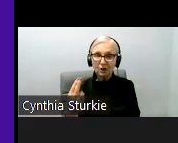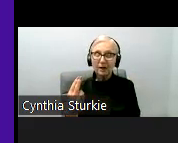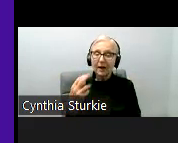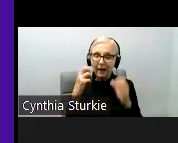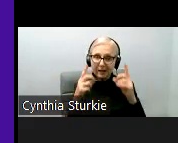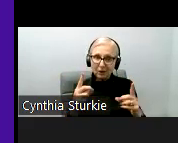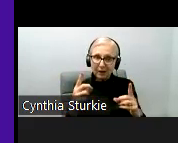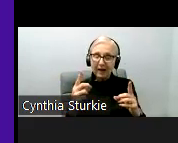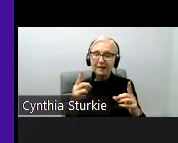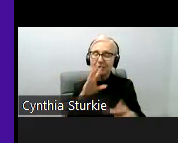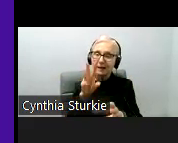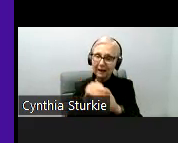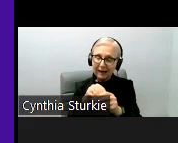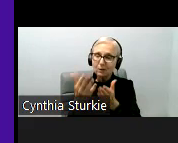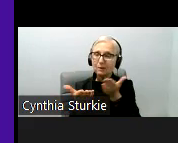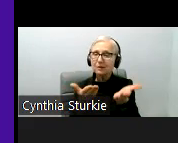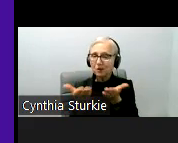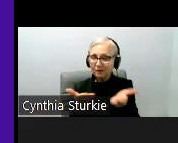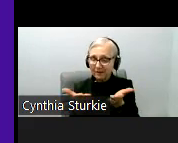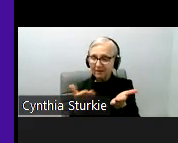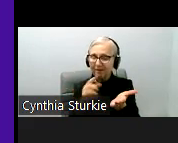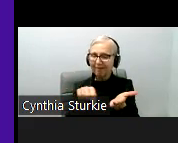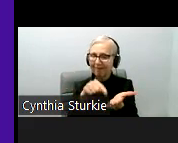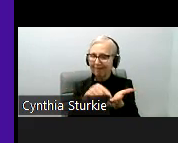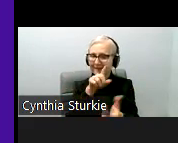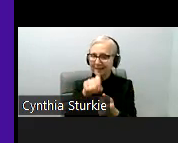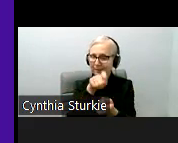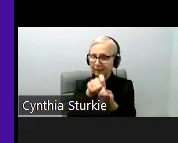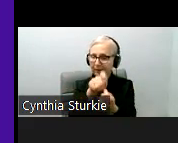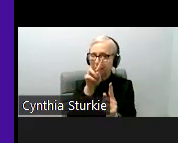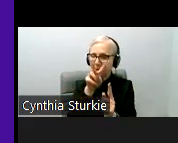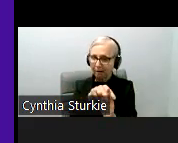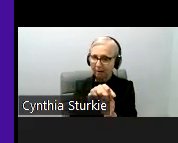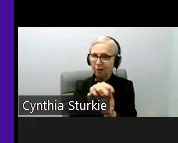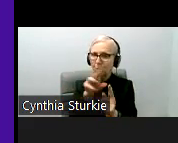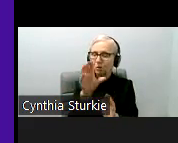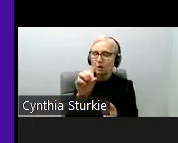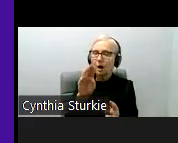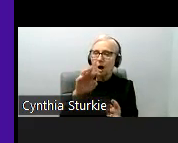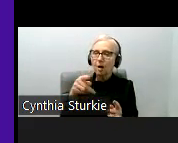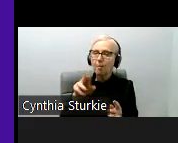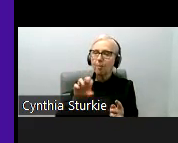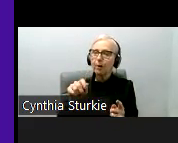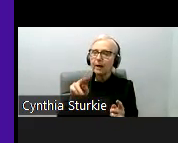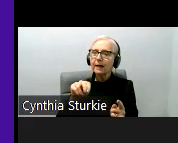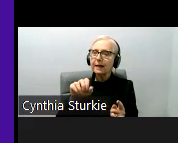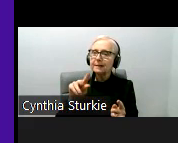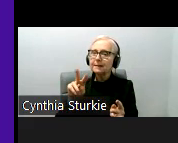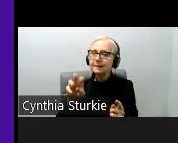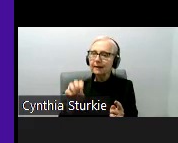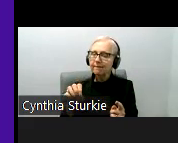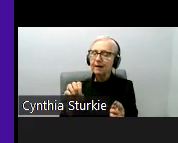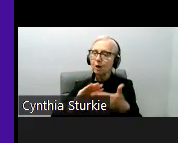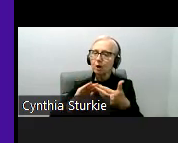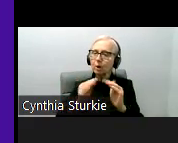And again, as Victoria said, this specifically applies to those comprehensive community behavioral health